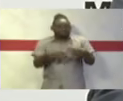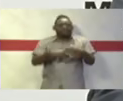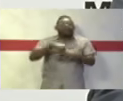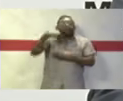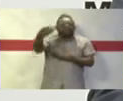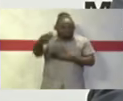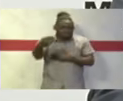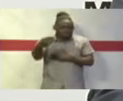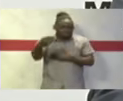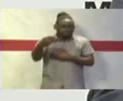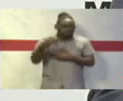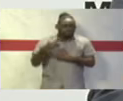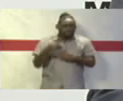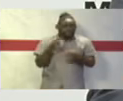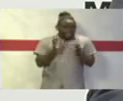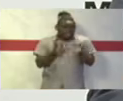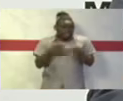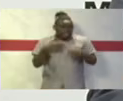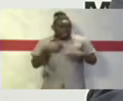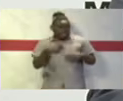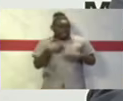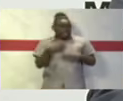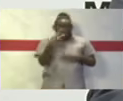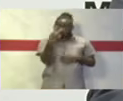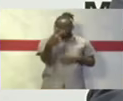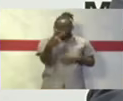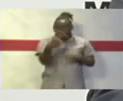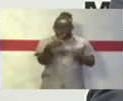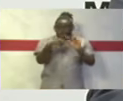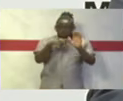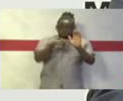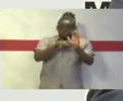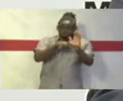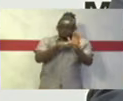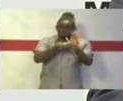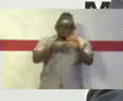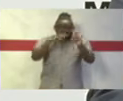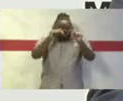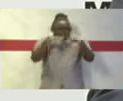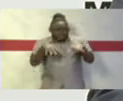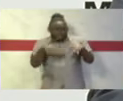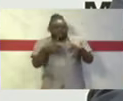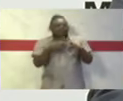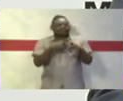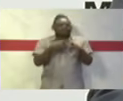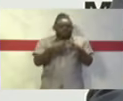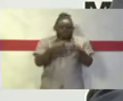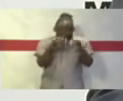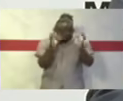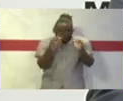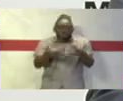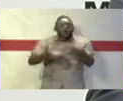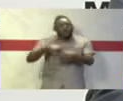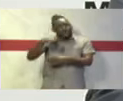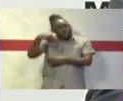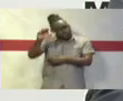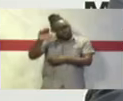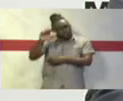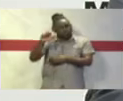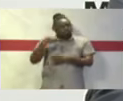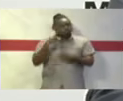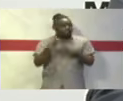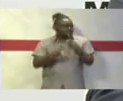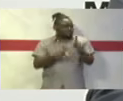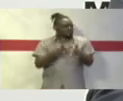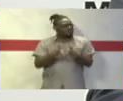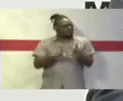using 2 negative tests. And just to go into a little more details in terms of what you asked. So there was 2 persons who would have been vaccinated. One of